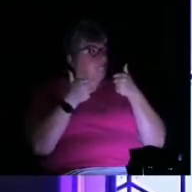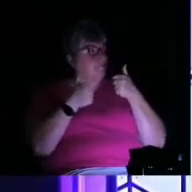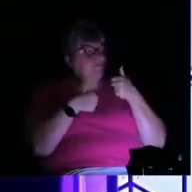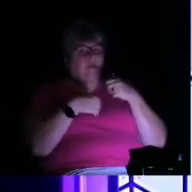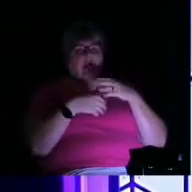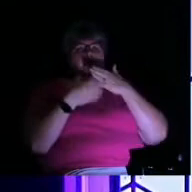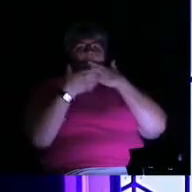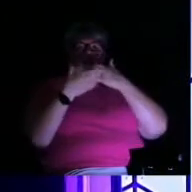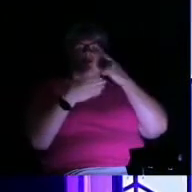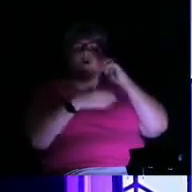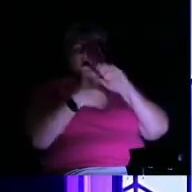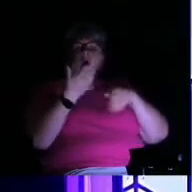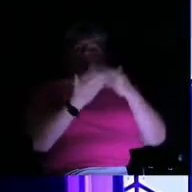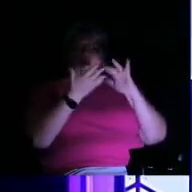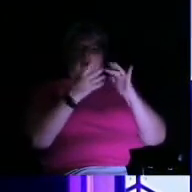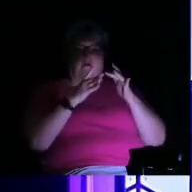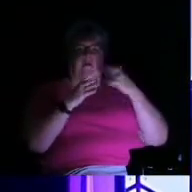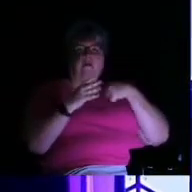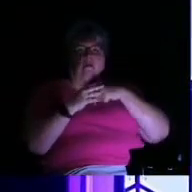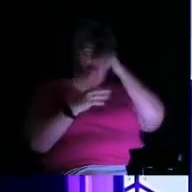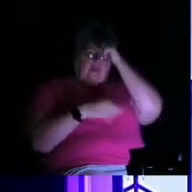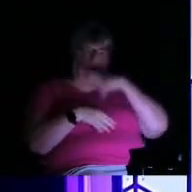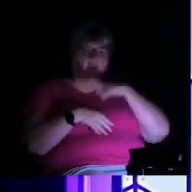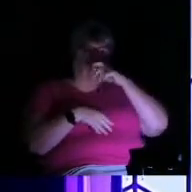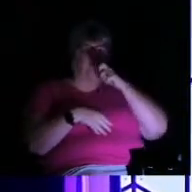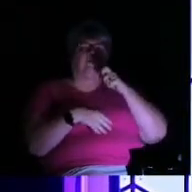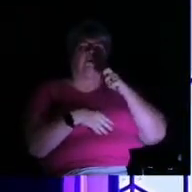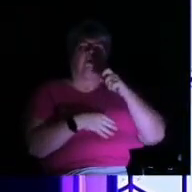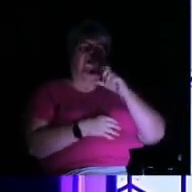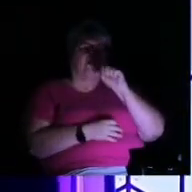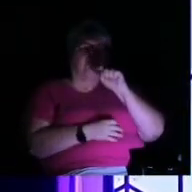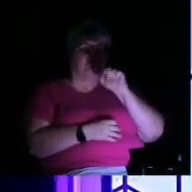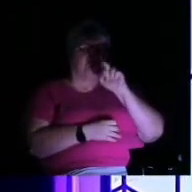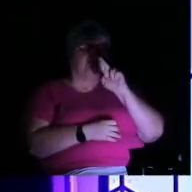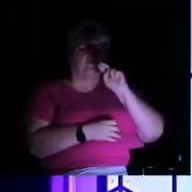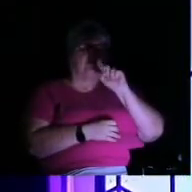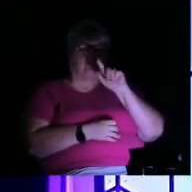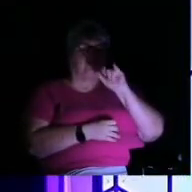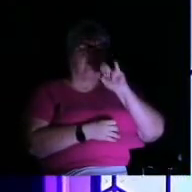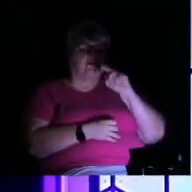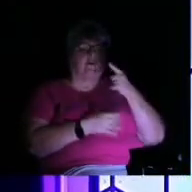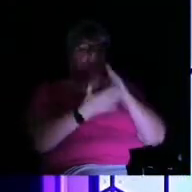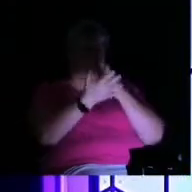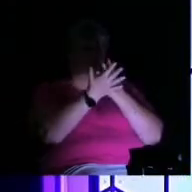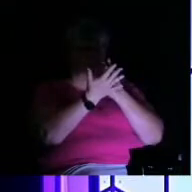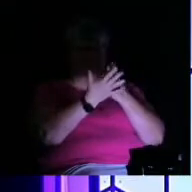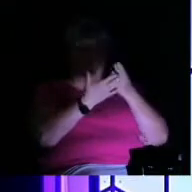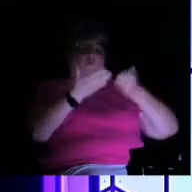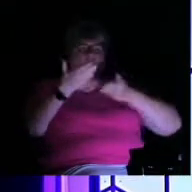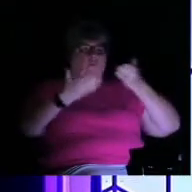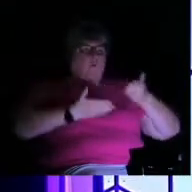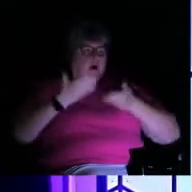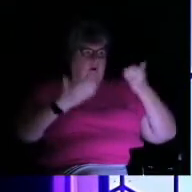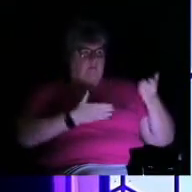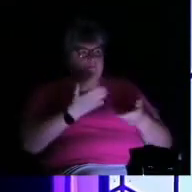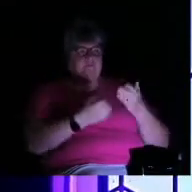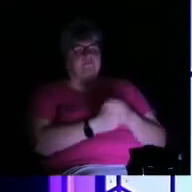watching online. If you're watching online, we're grateful for you. And the guys at the Sterling Correctional Facility, would you guys welcome them? Grateful for you. Yep.